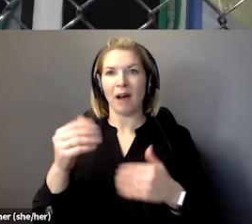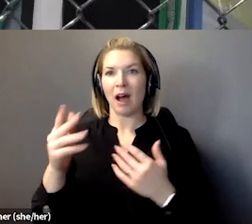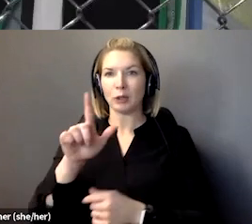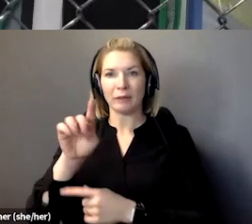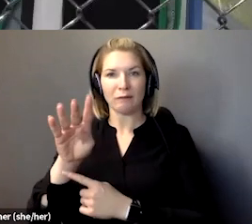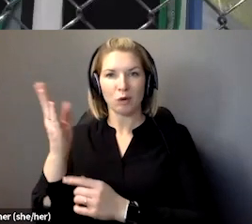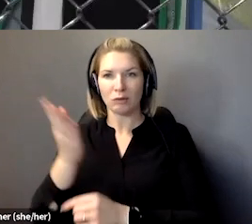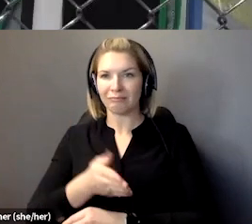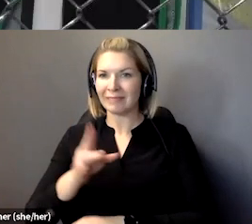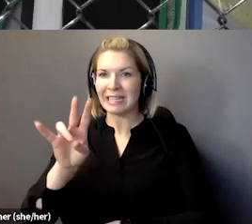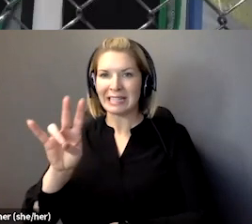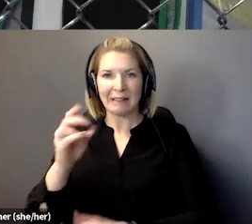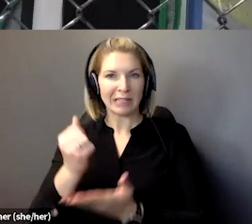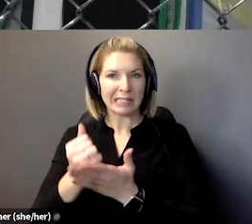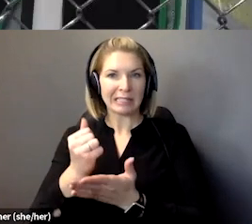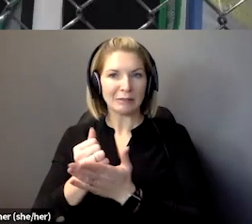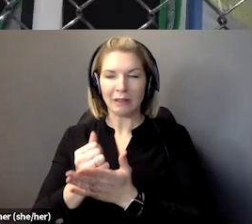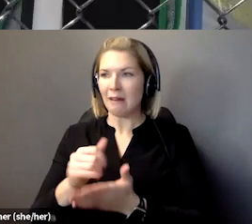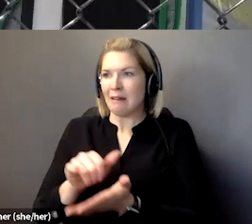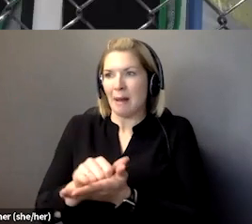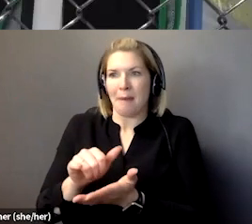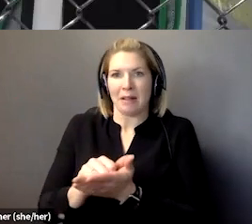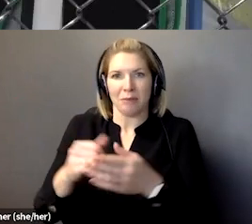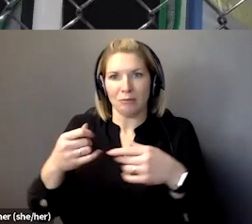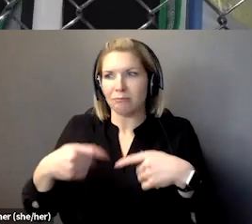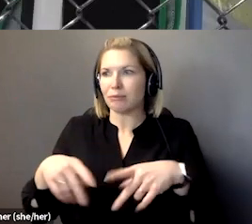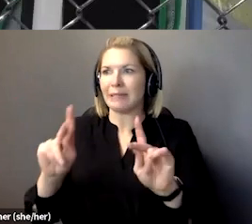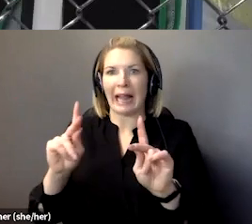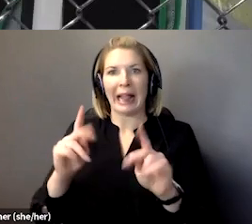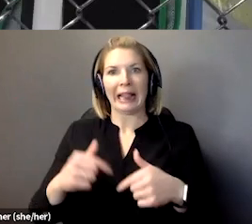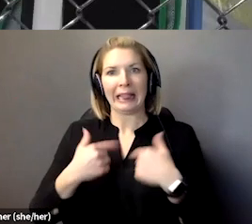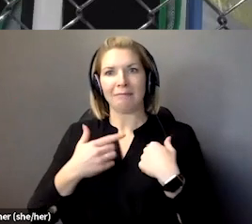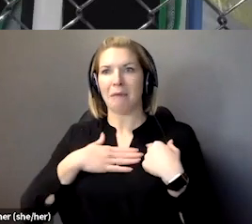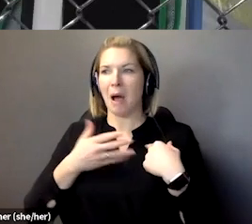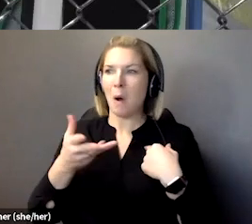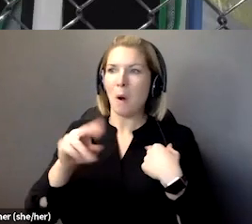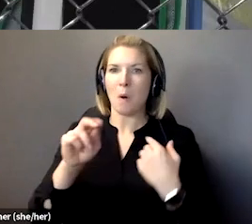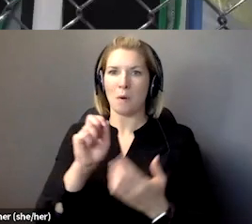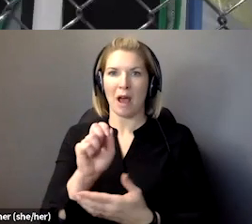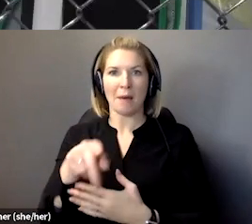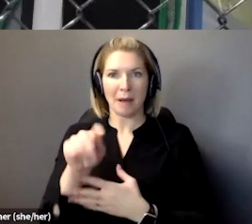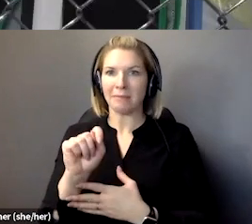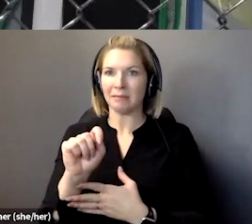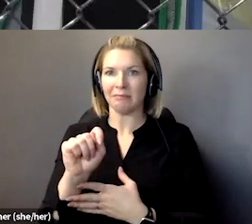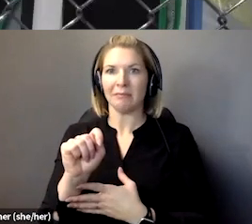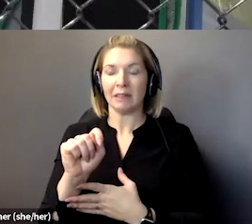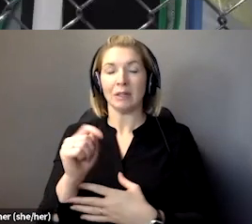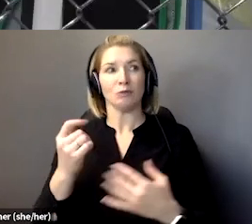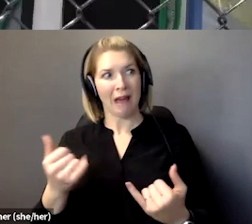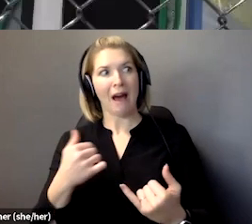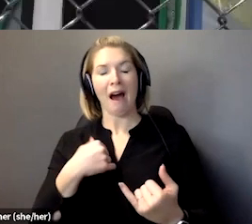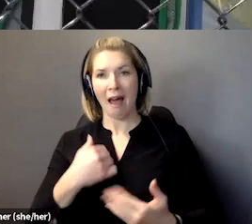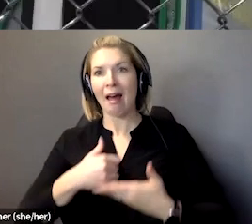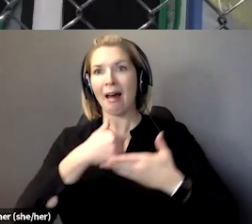live in their own apartments. And now I'm helping others get out of the facility and